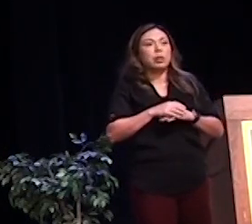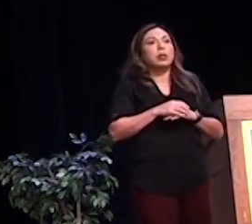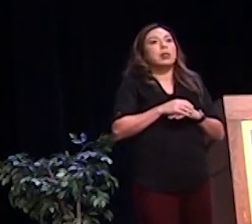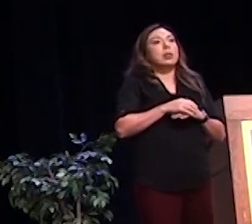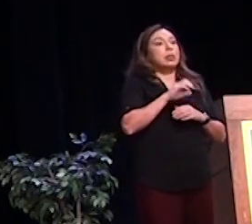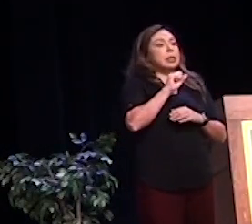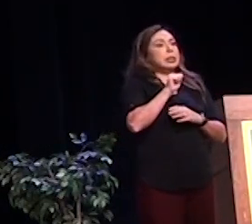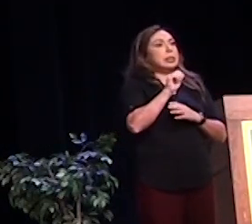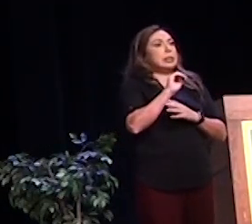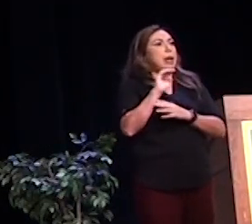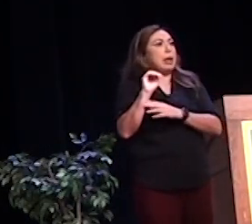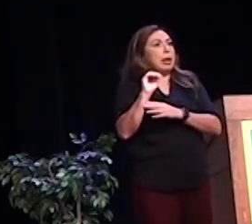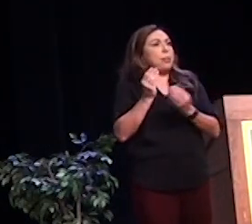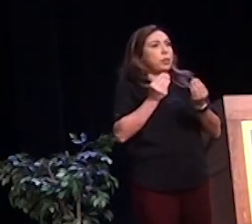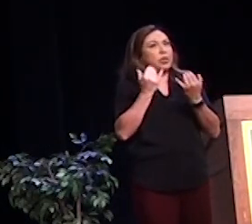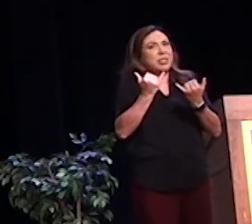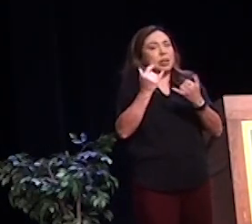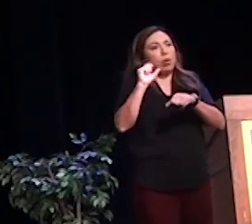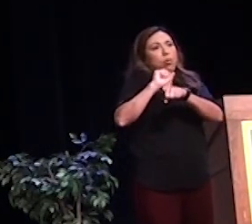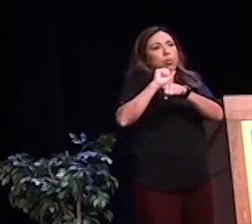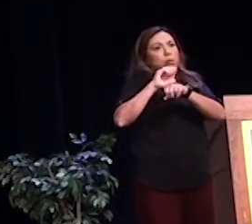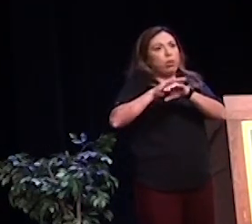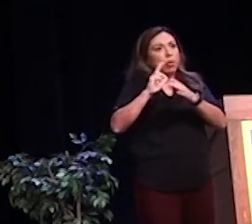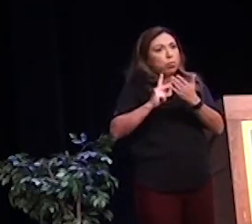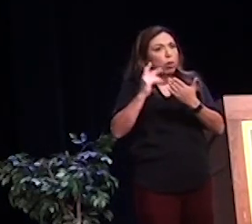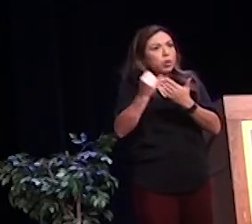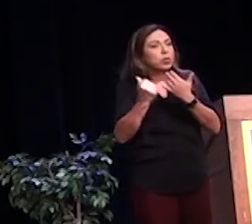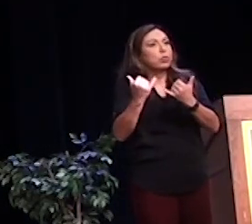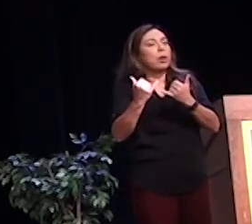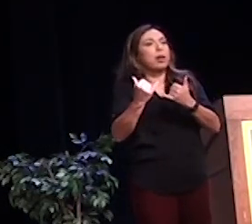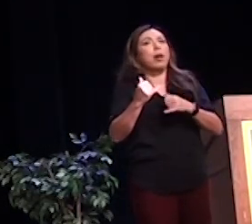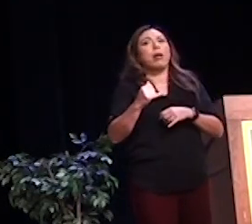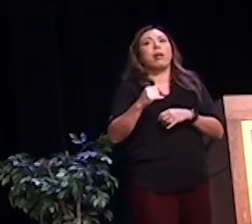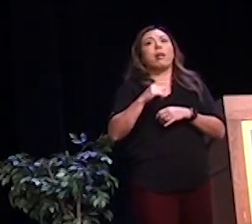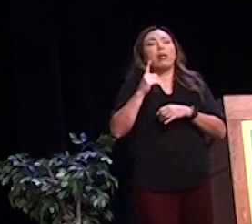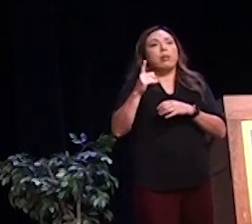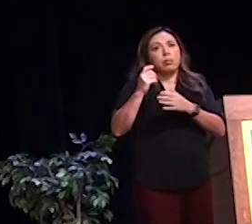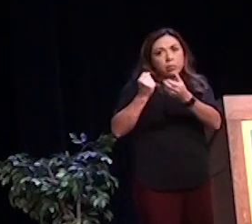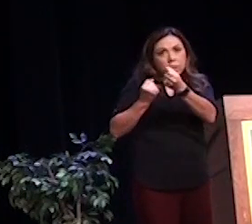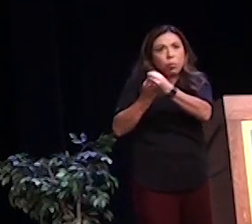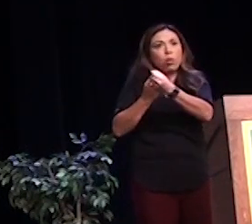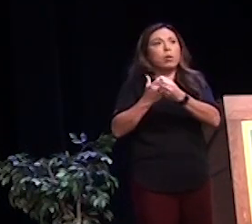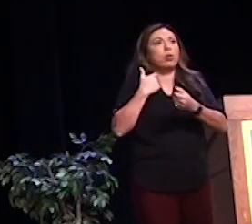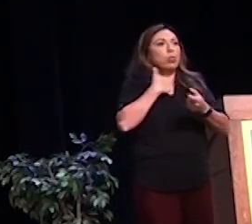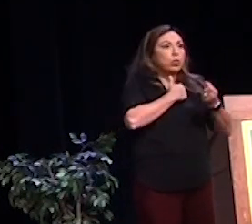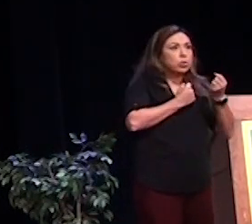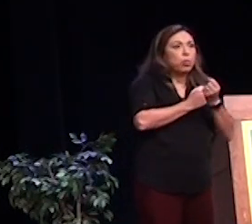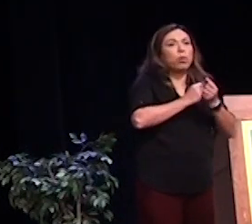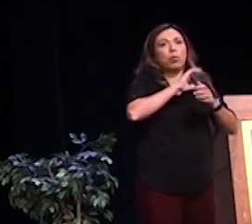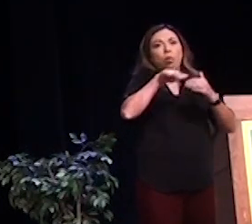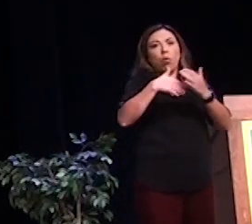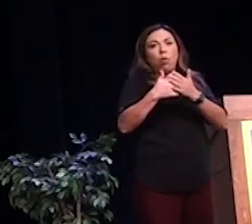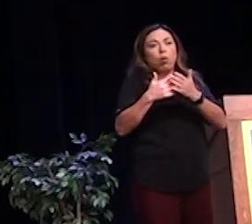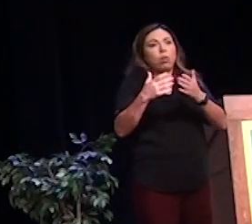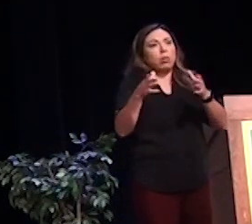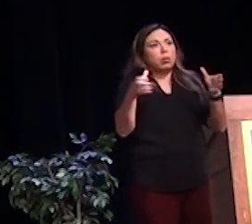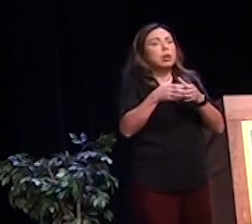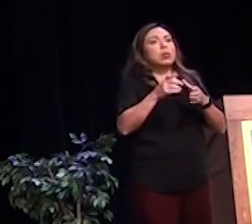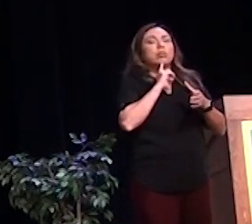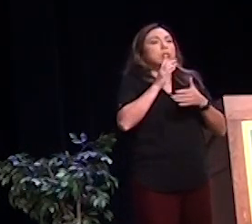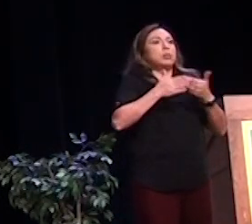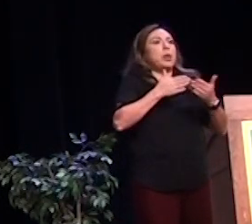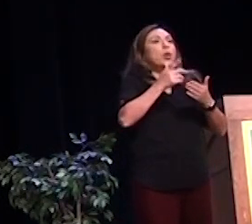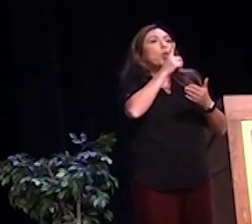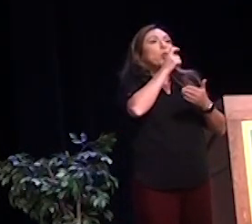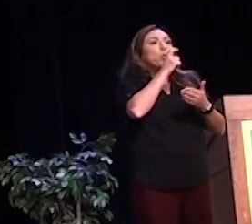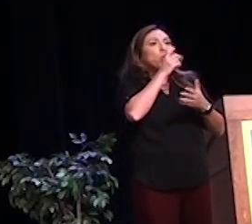does this, working on a project right now that the city is supporting, and the county is supporting, and we are supporting. For us, it doesn't matter who's doing